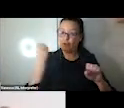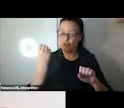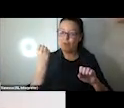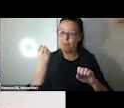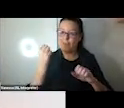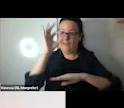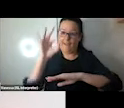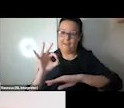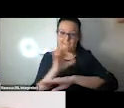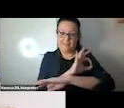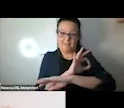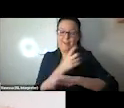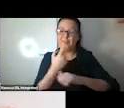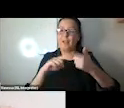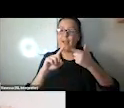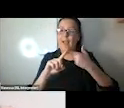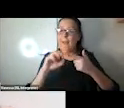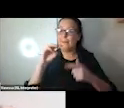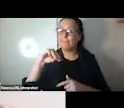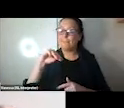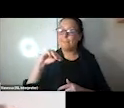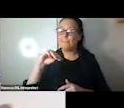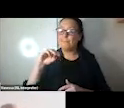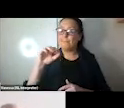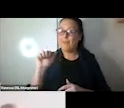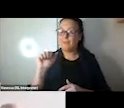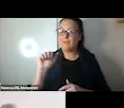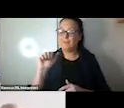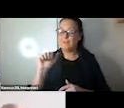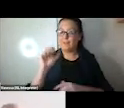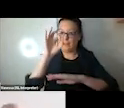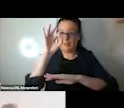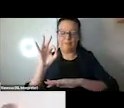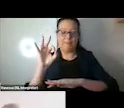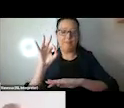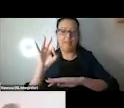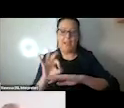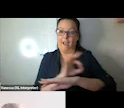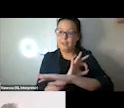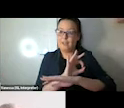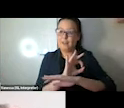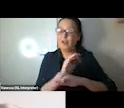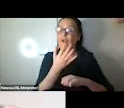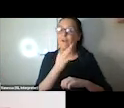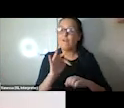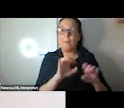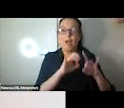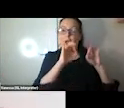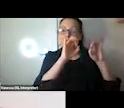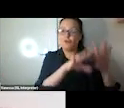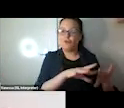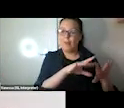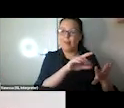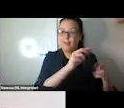in architecture from the University of Auckland in New Zealand. Following 10 years in practice, working